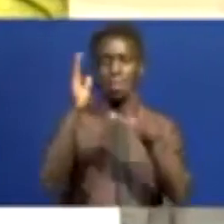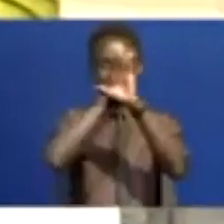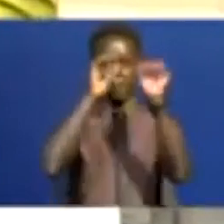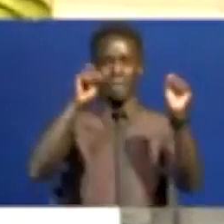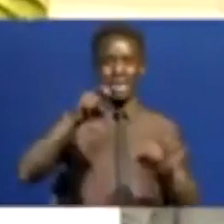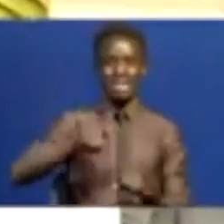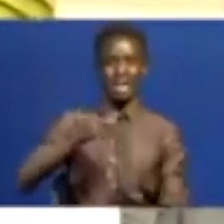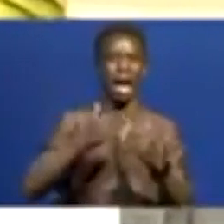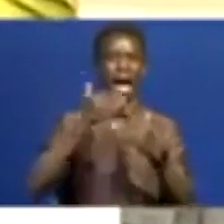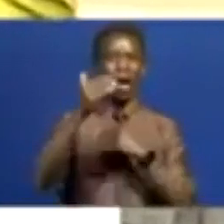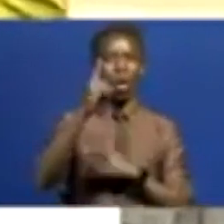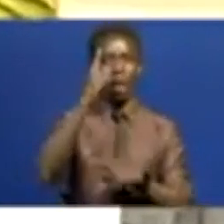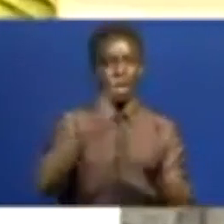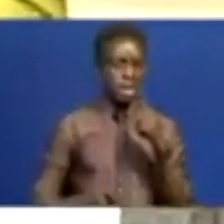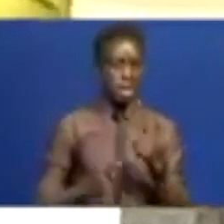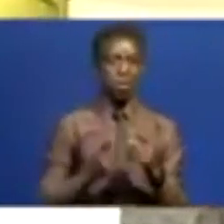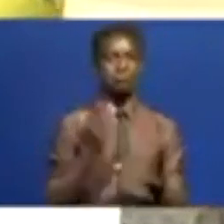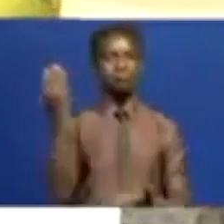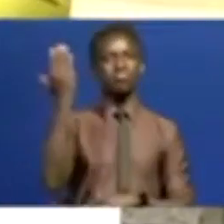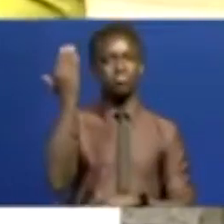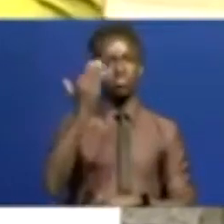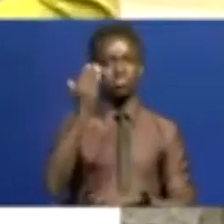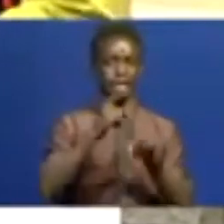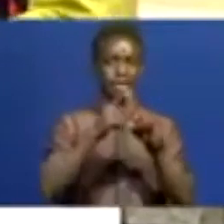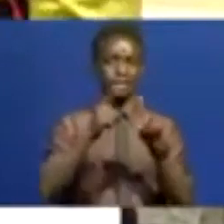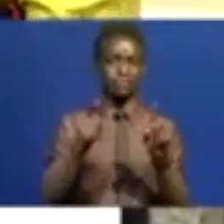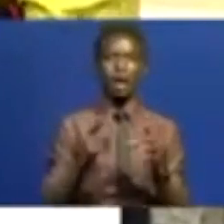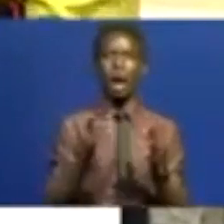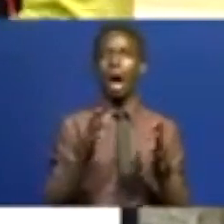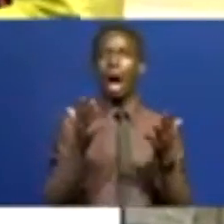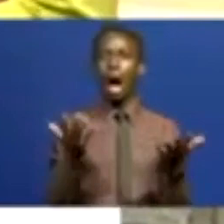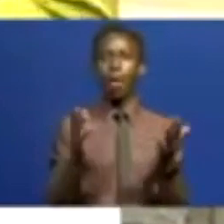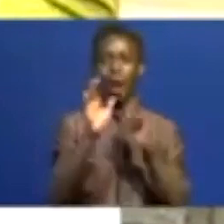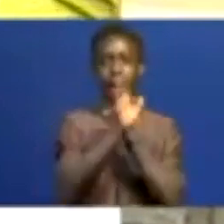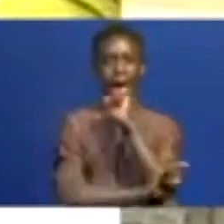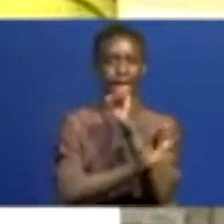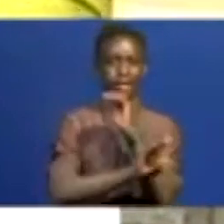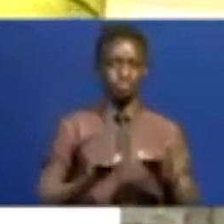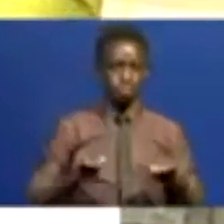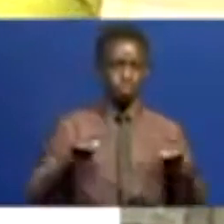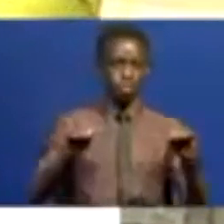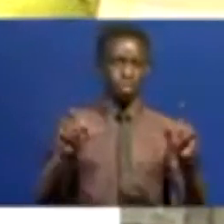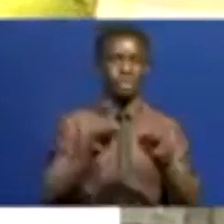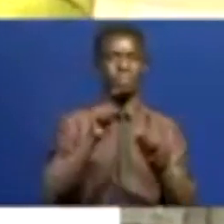on several issues as regards how the country is moving, and most importantly also about honoring its foreign policy obligations.